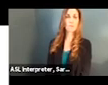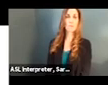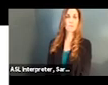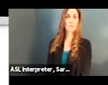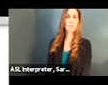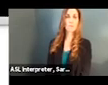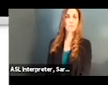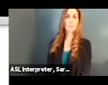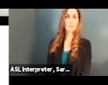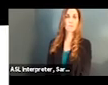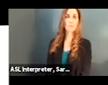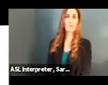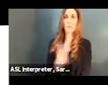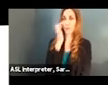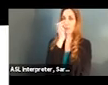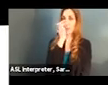So